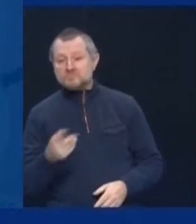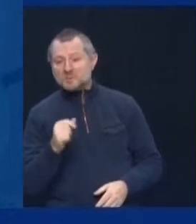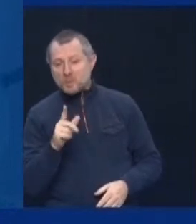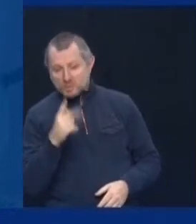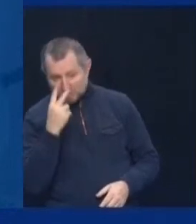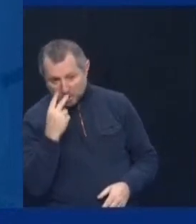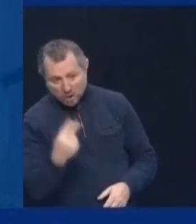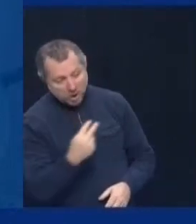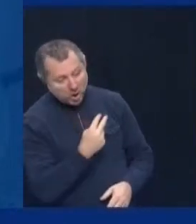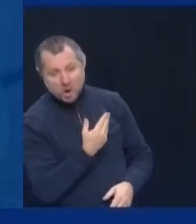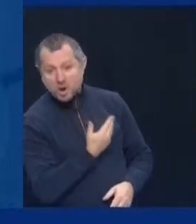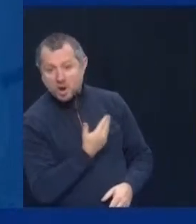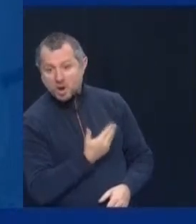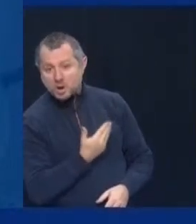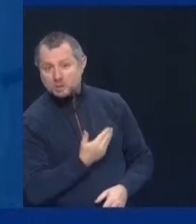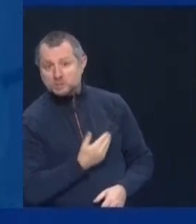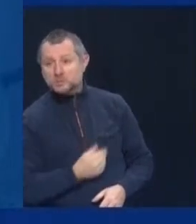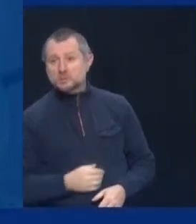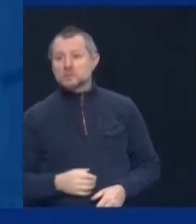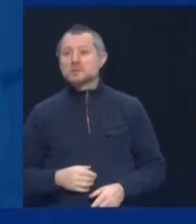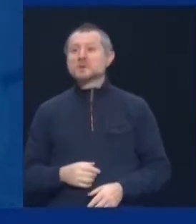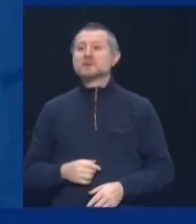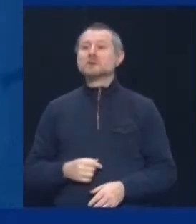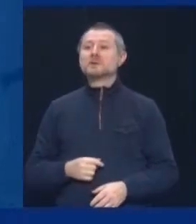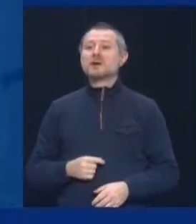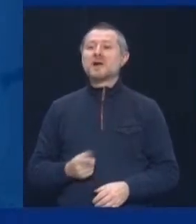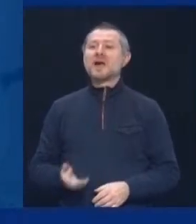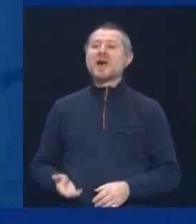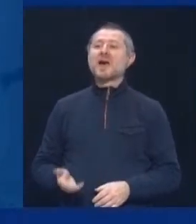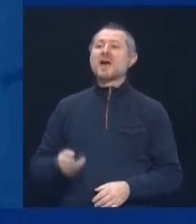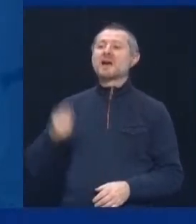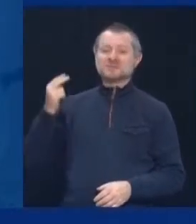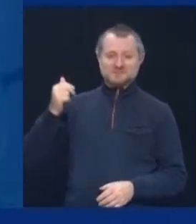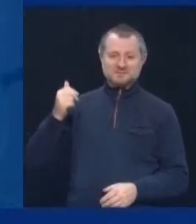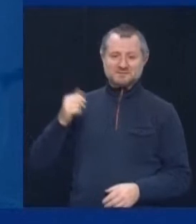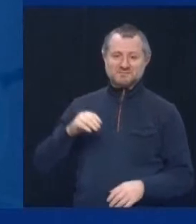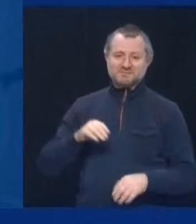Staten Island has the highest infection rate in New York City.